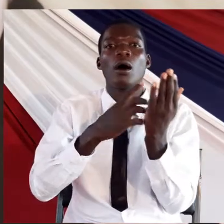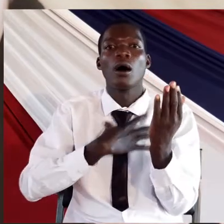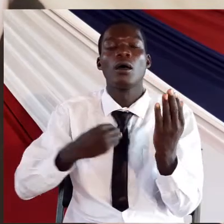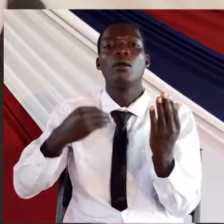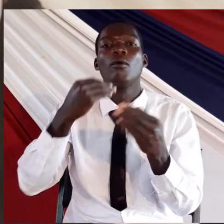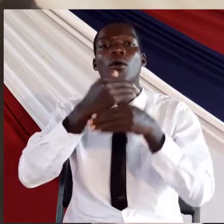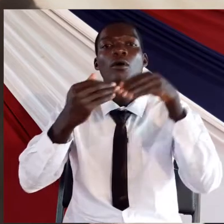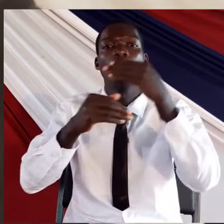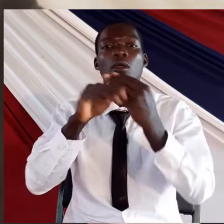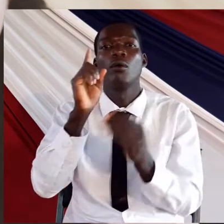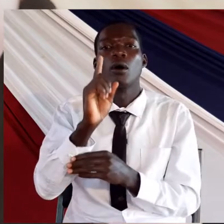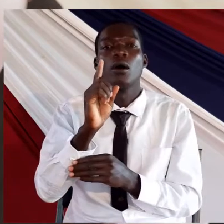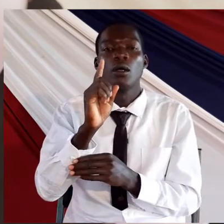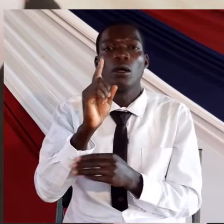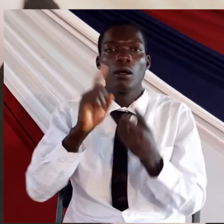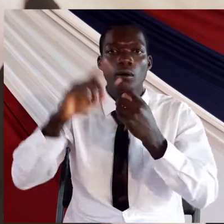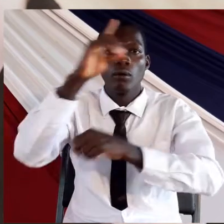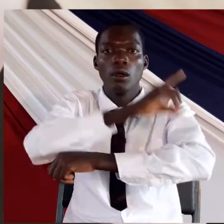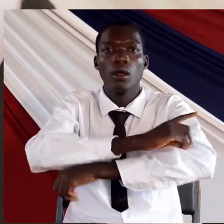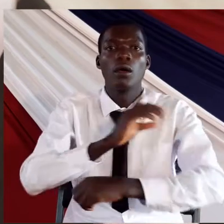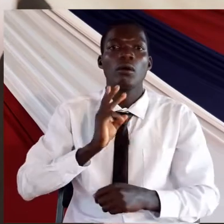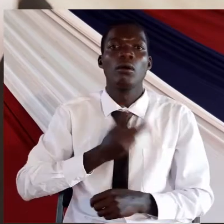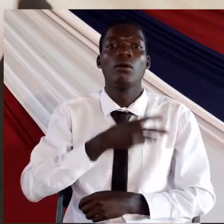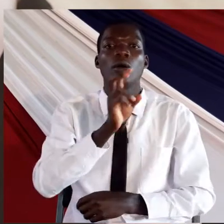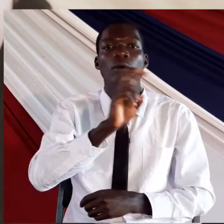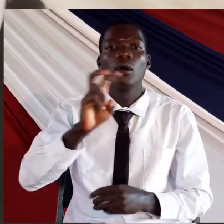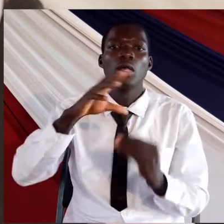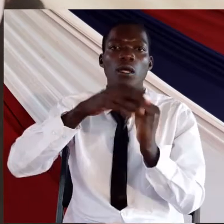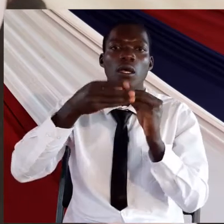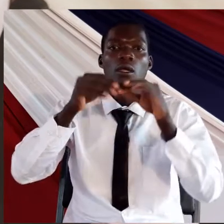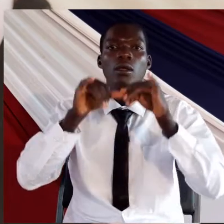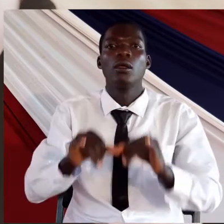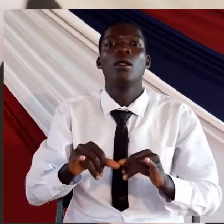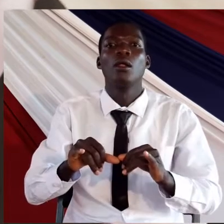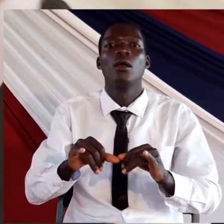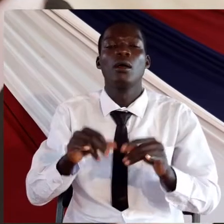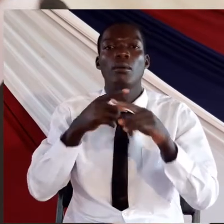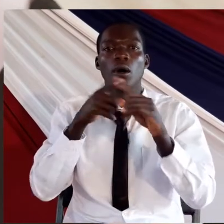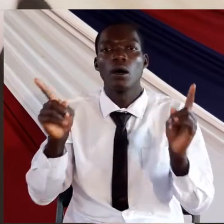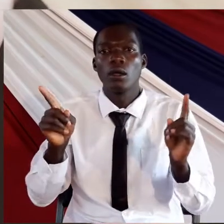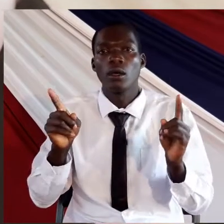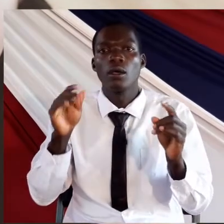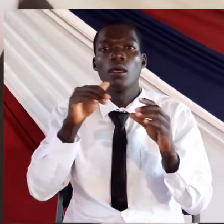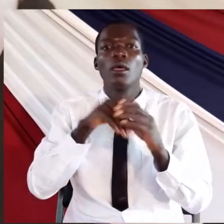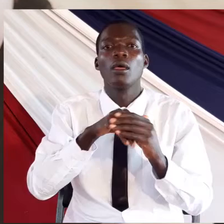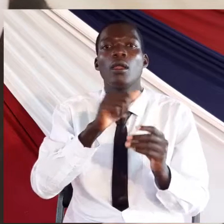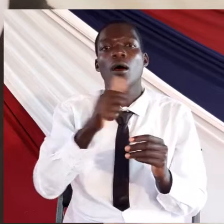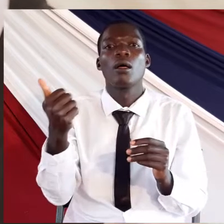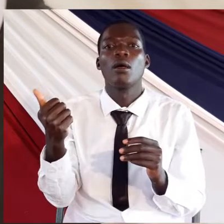one. Today we are looking at creation still, but in another